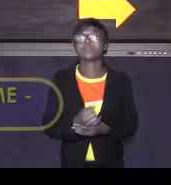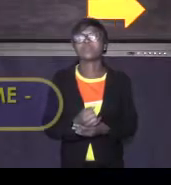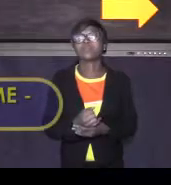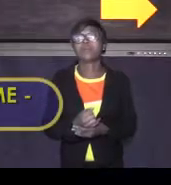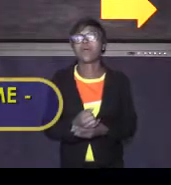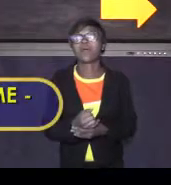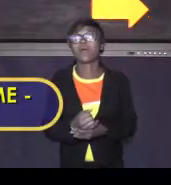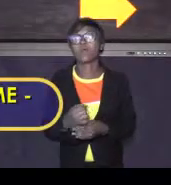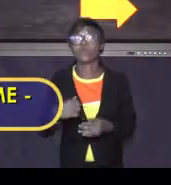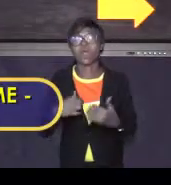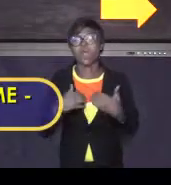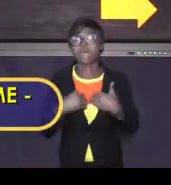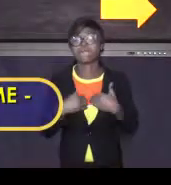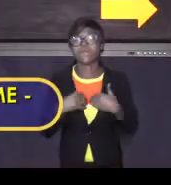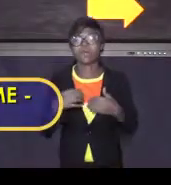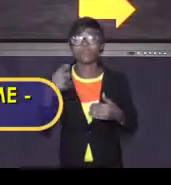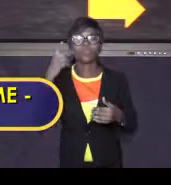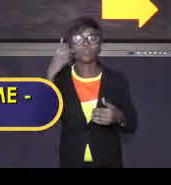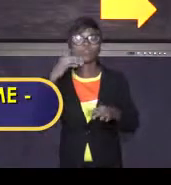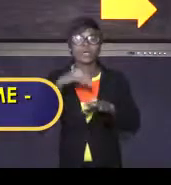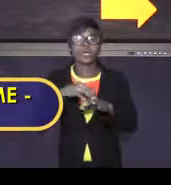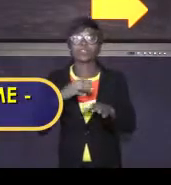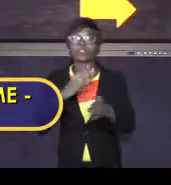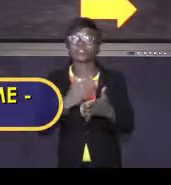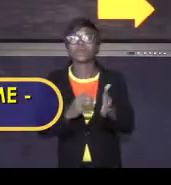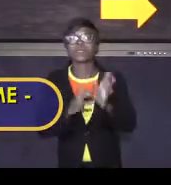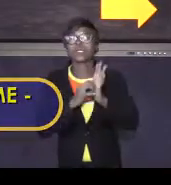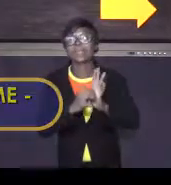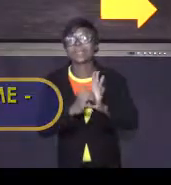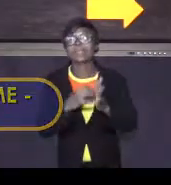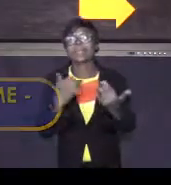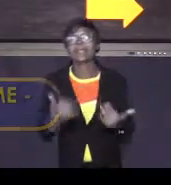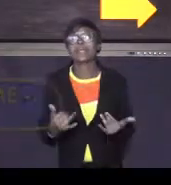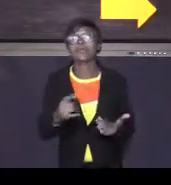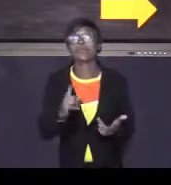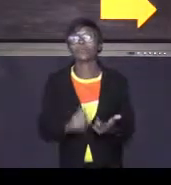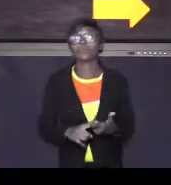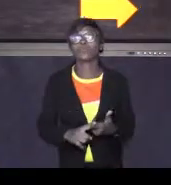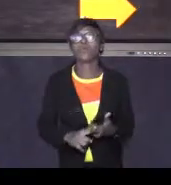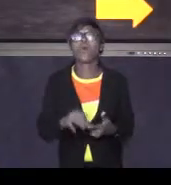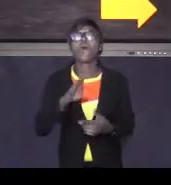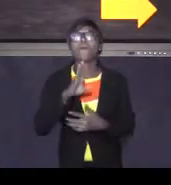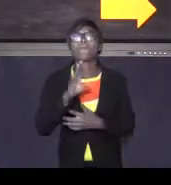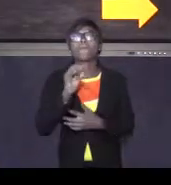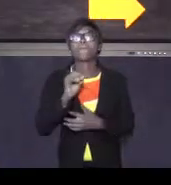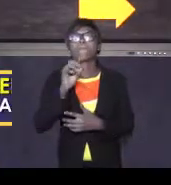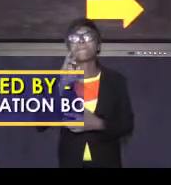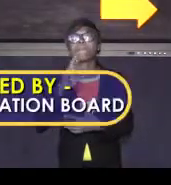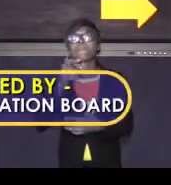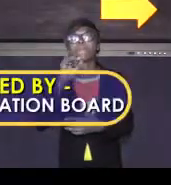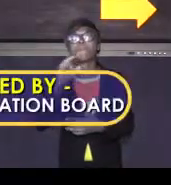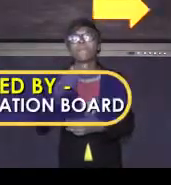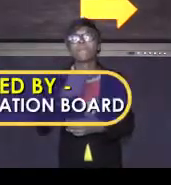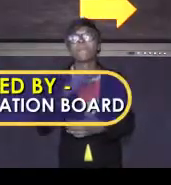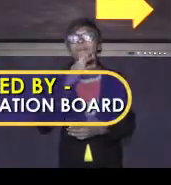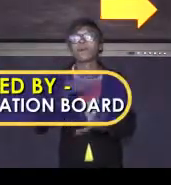now we want to talk about, we have looked at examples of marking tools. Now to boring tools. Say